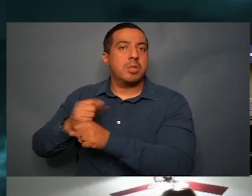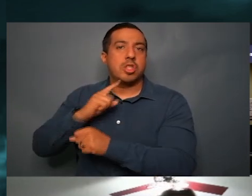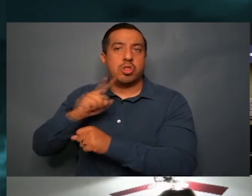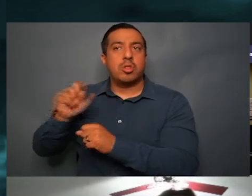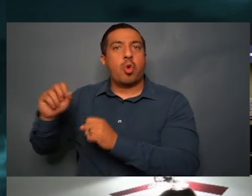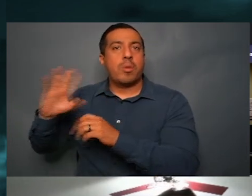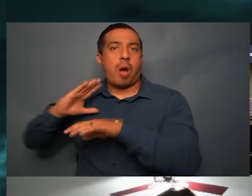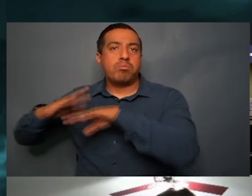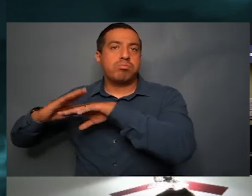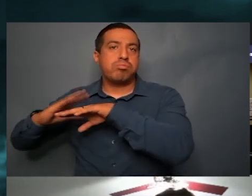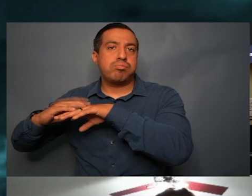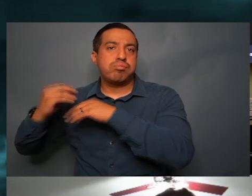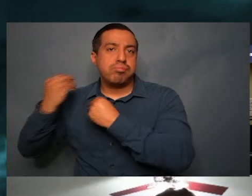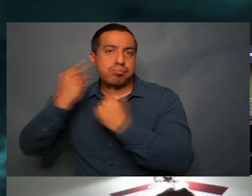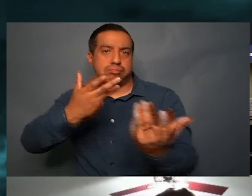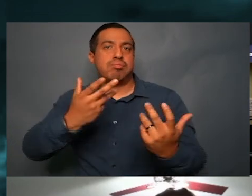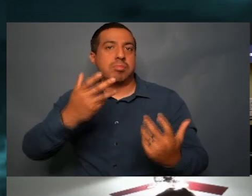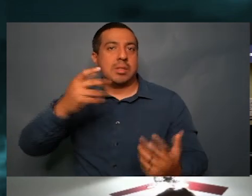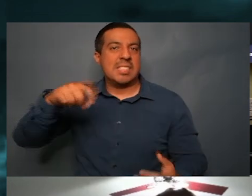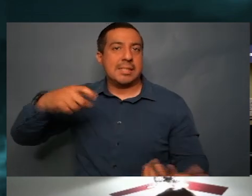can get you the information needed.